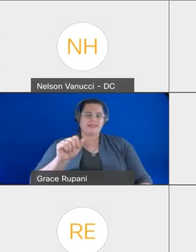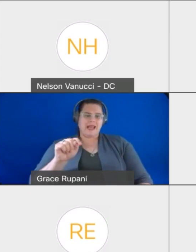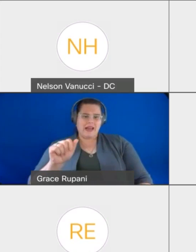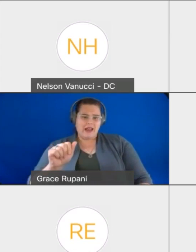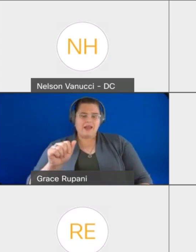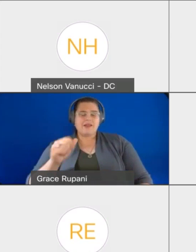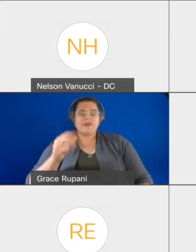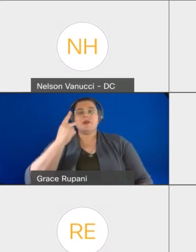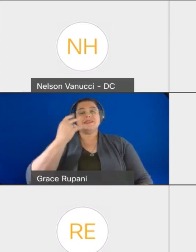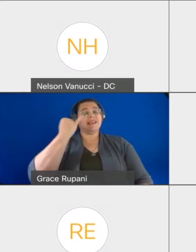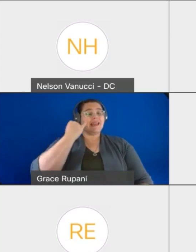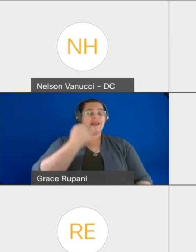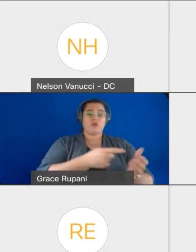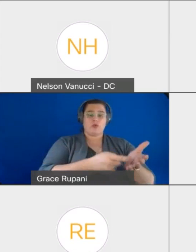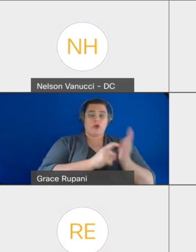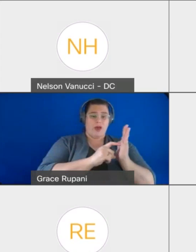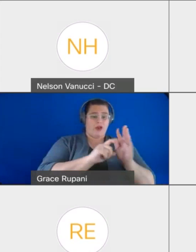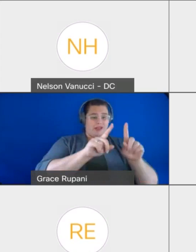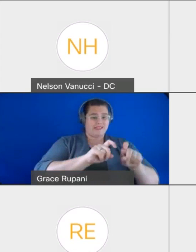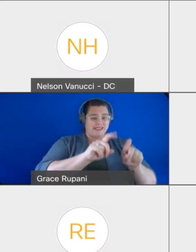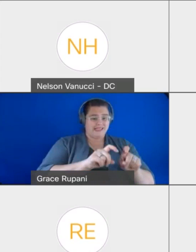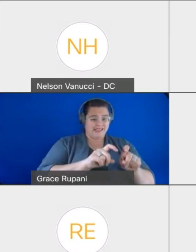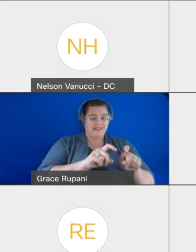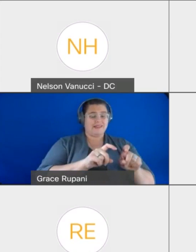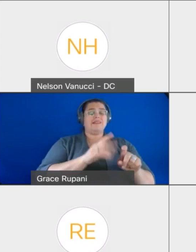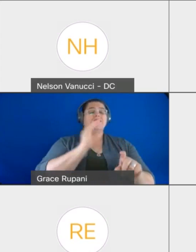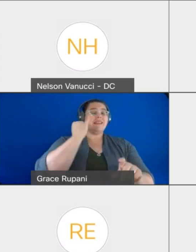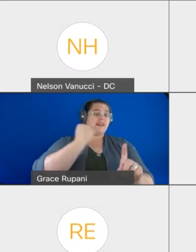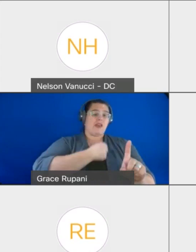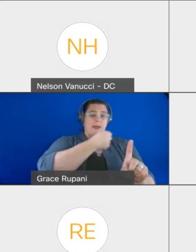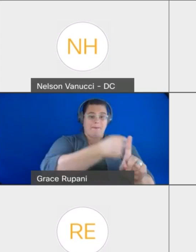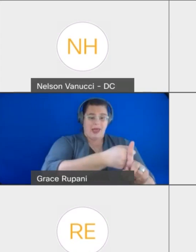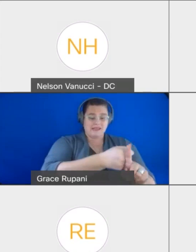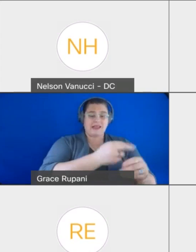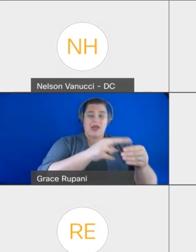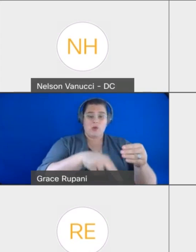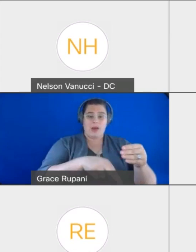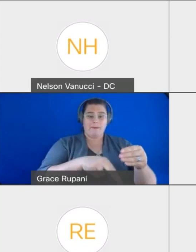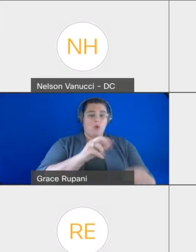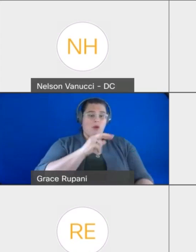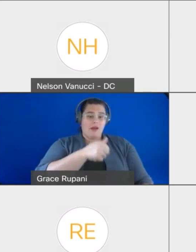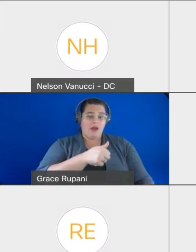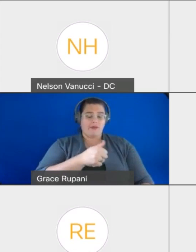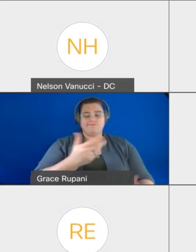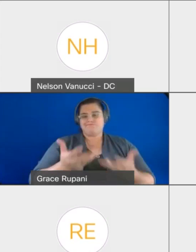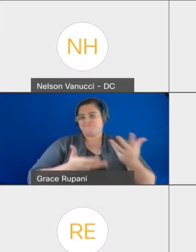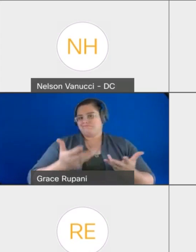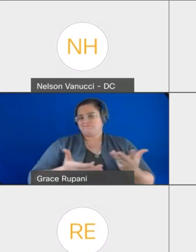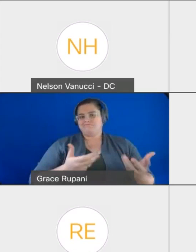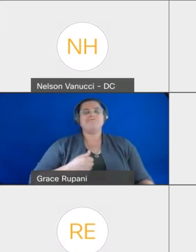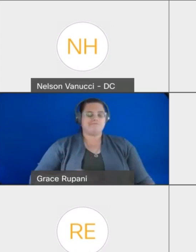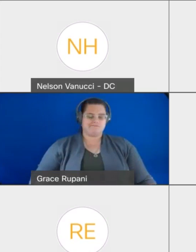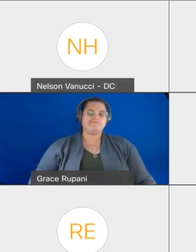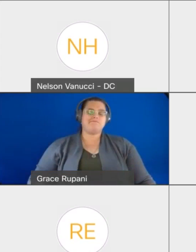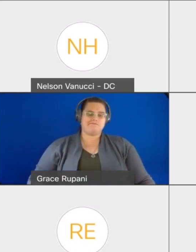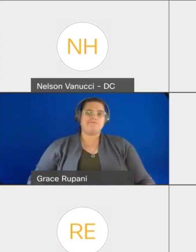the impact of routine testing on our outcomes. Because whether that routine testing